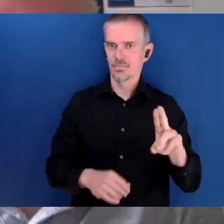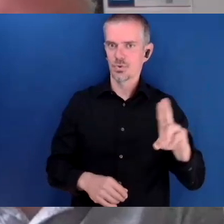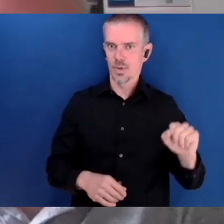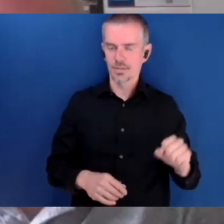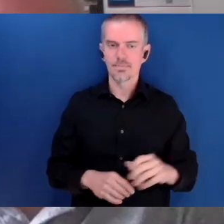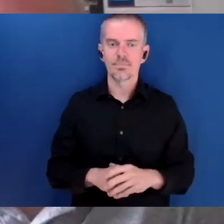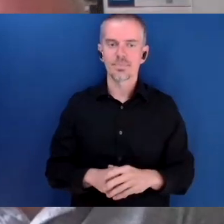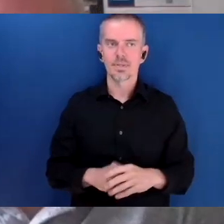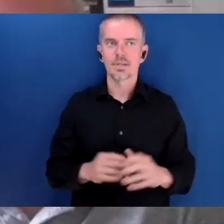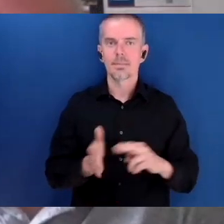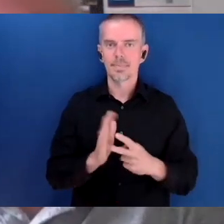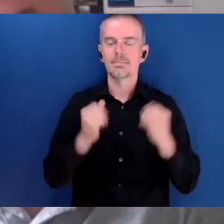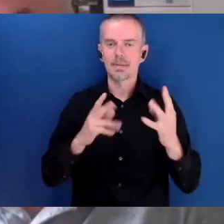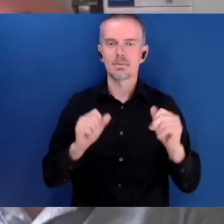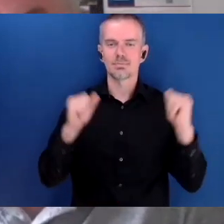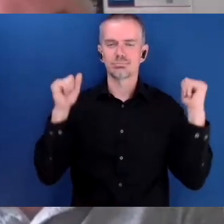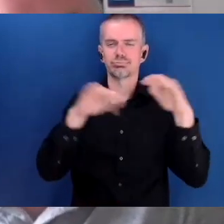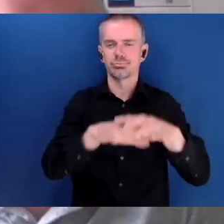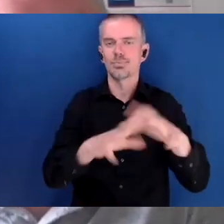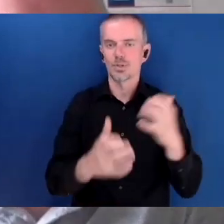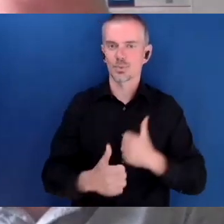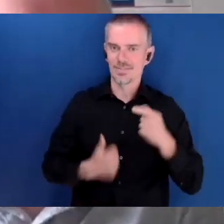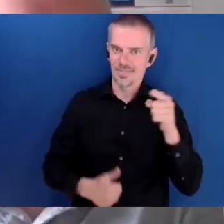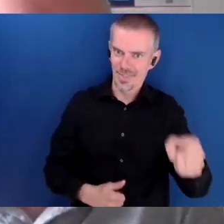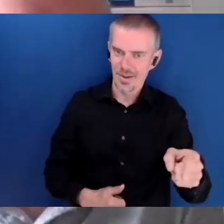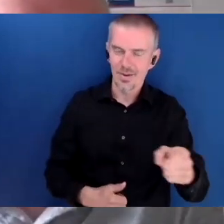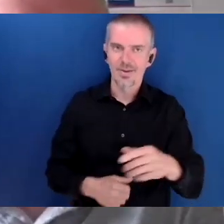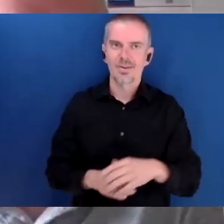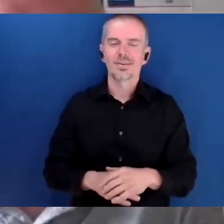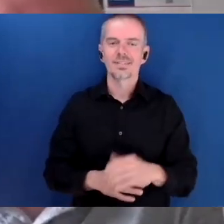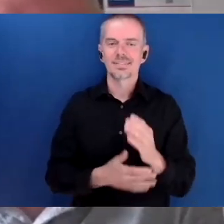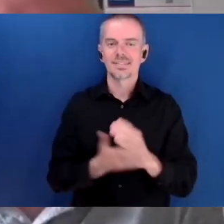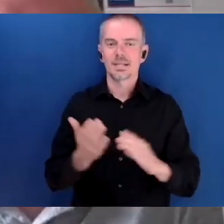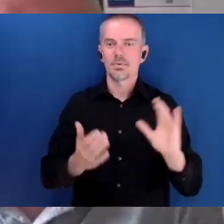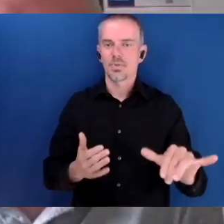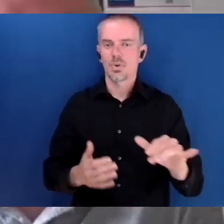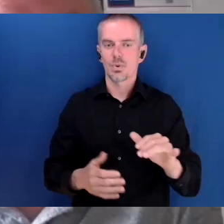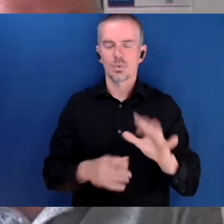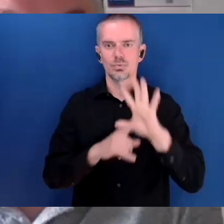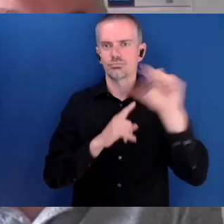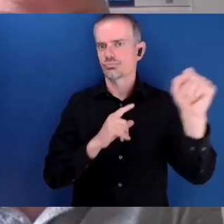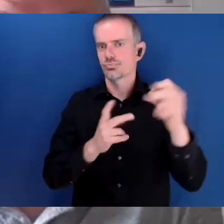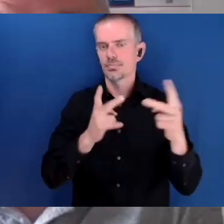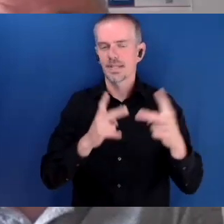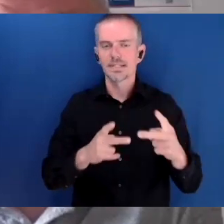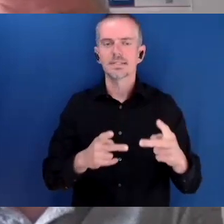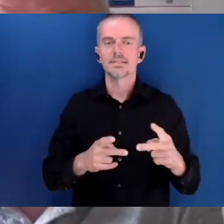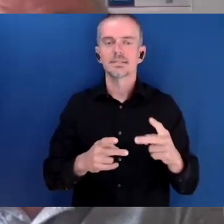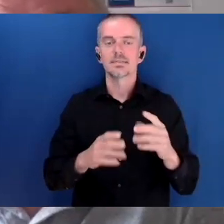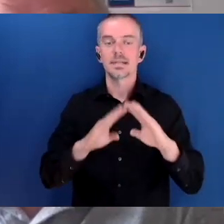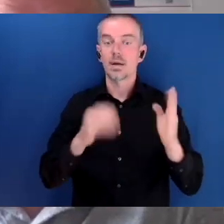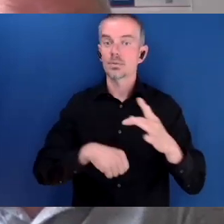lots of folks want to live there. And because they're in some of these really amazing places. There's often limited